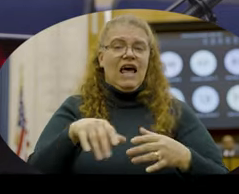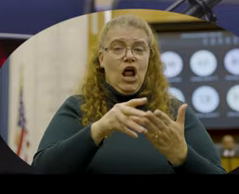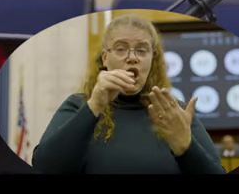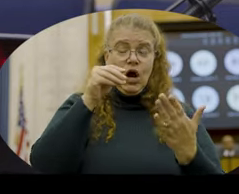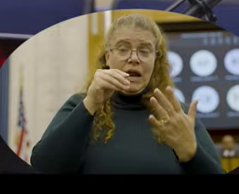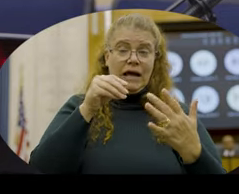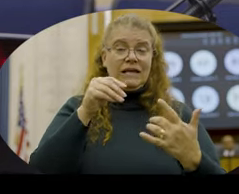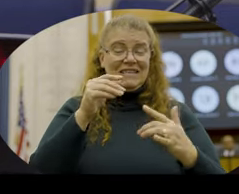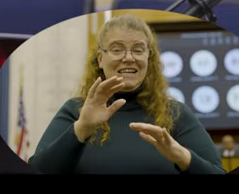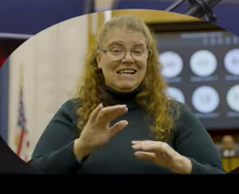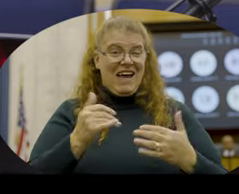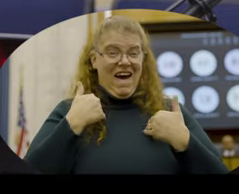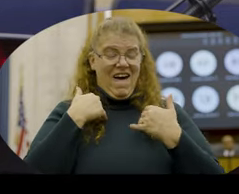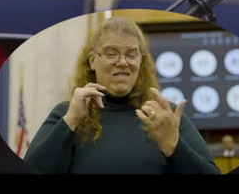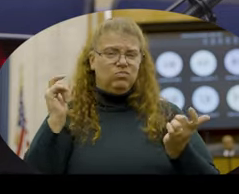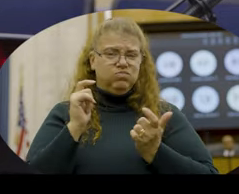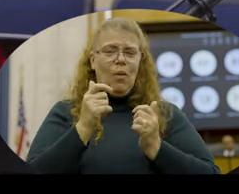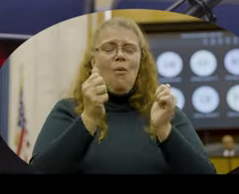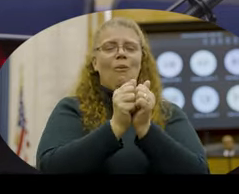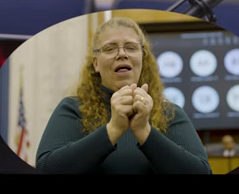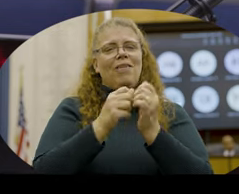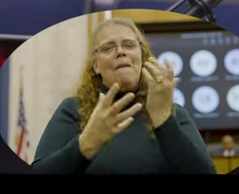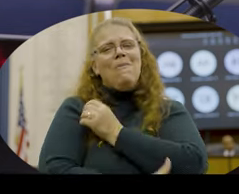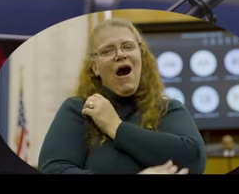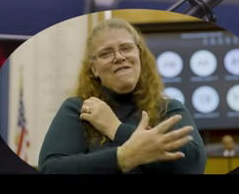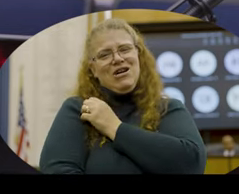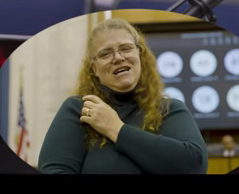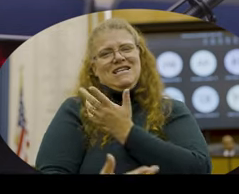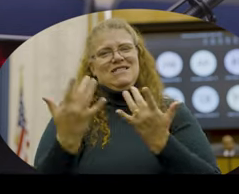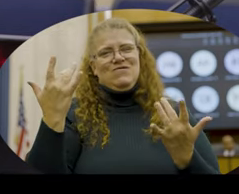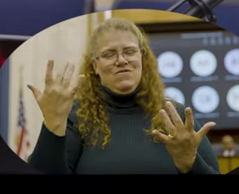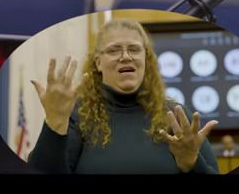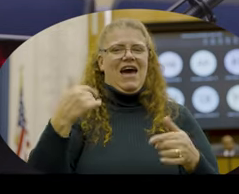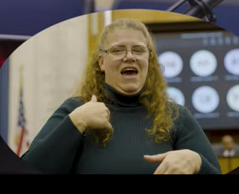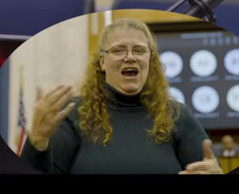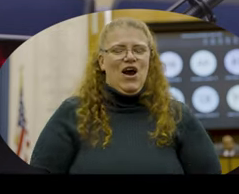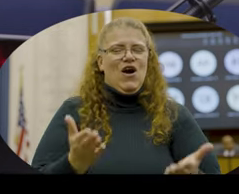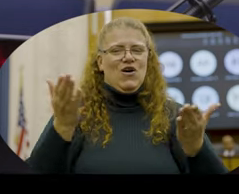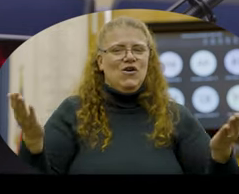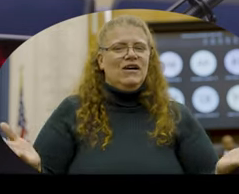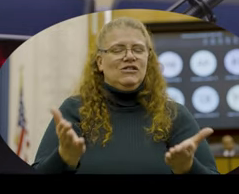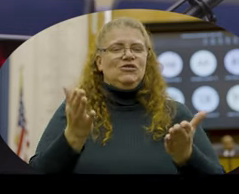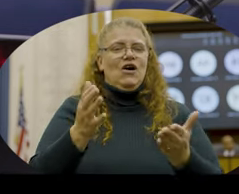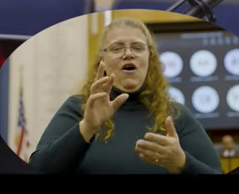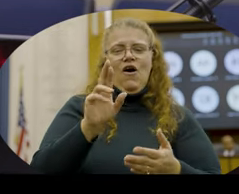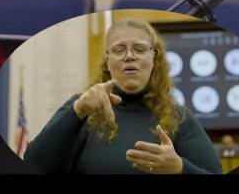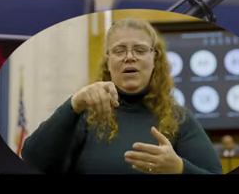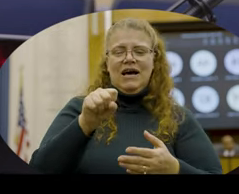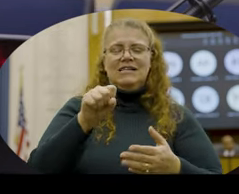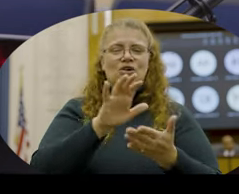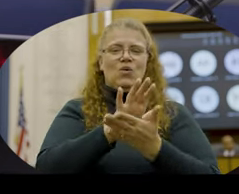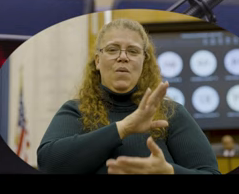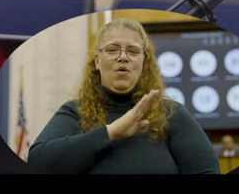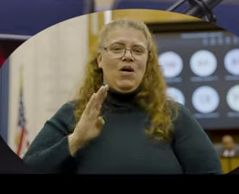This year's investment will help cover the teacher pay raises that were negotiated by the Richmond Education Association